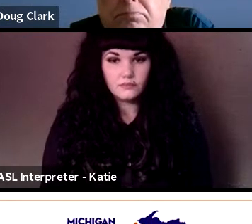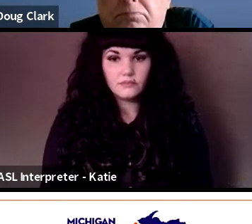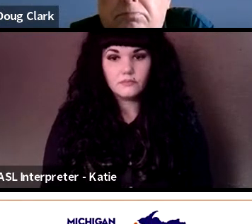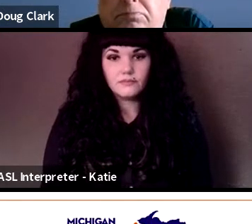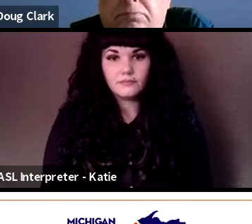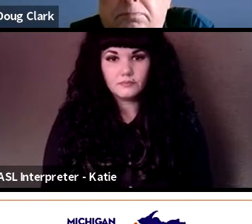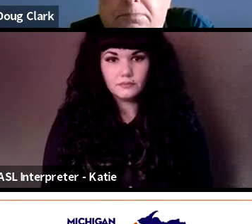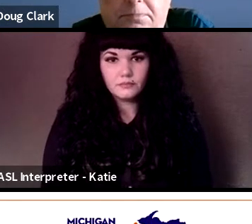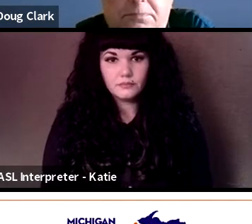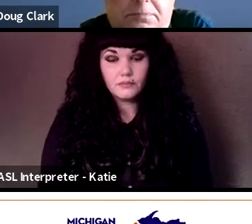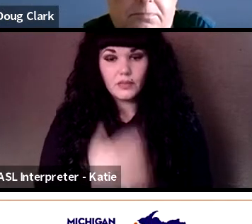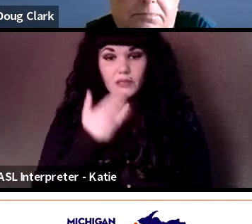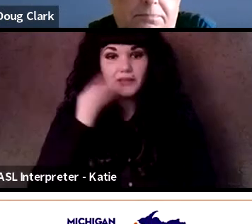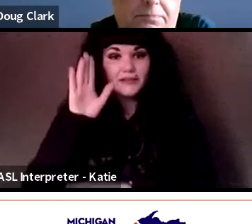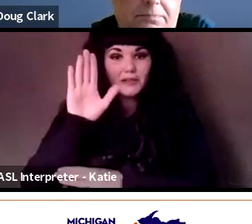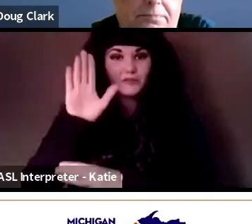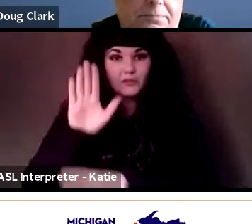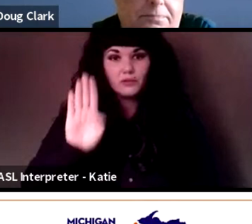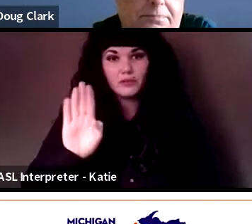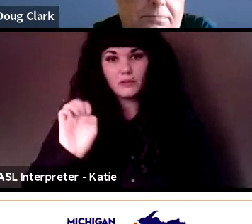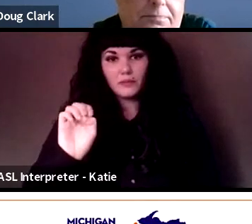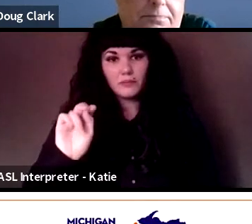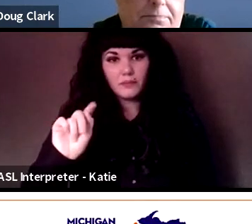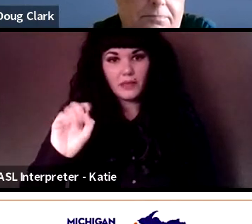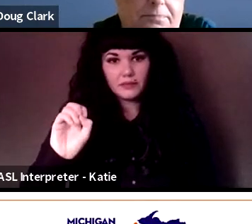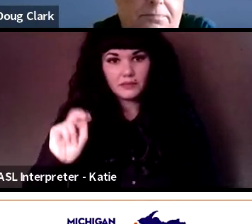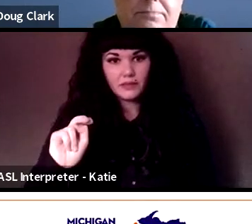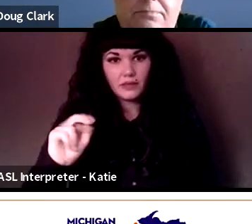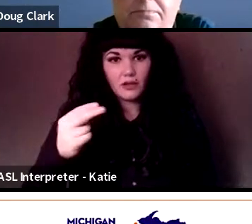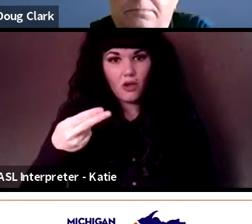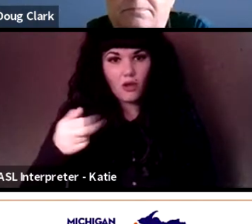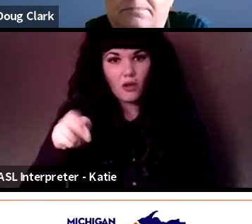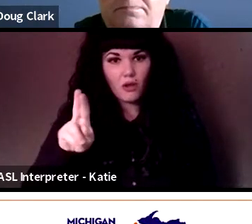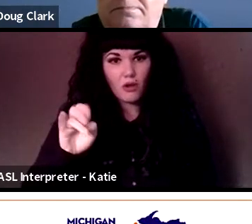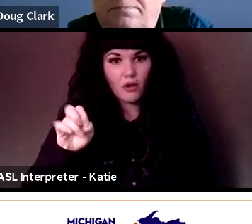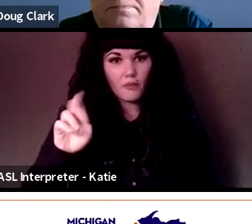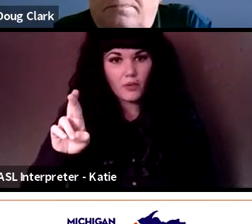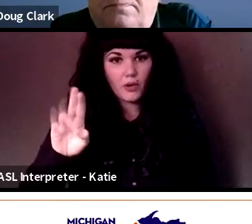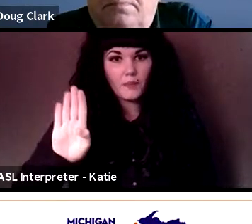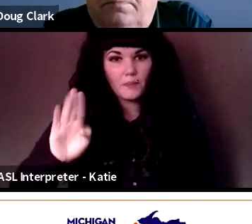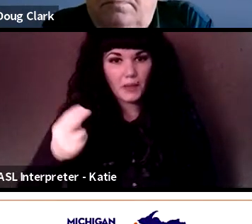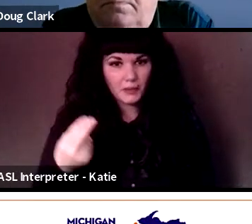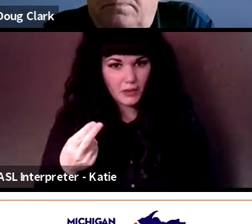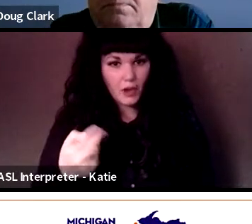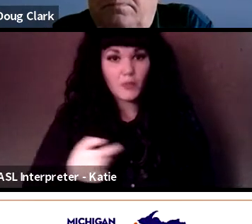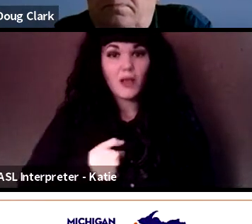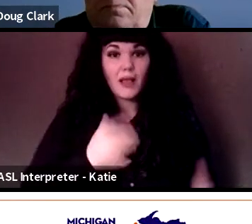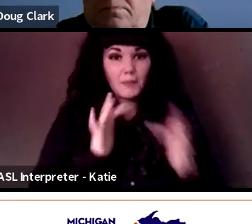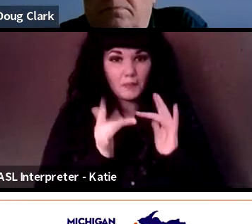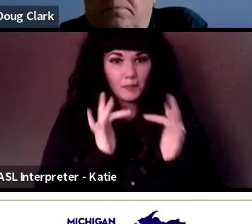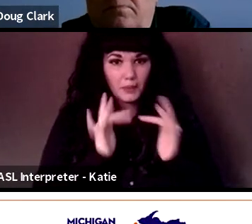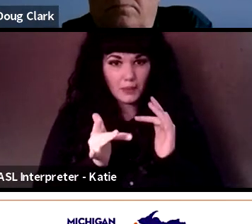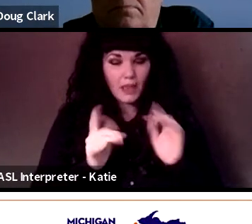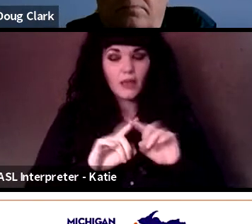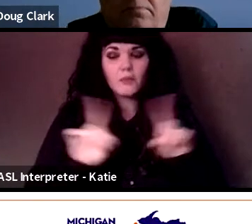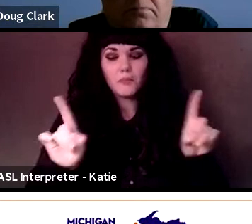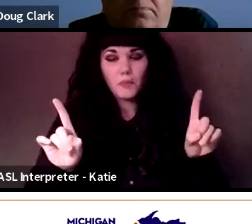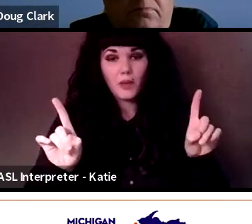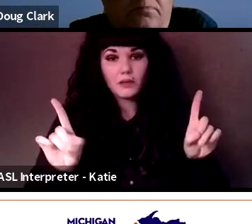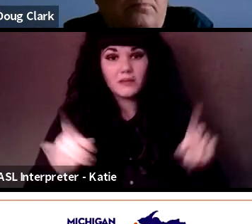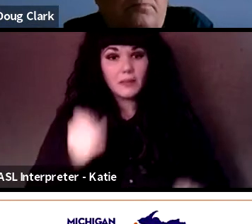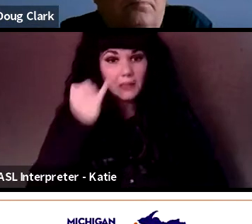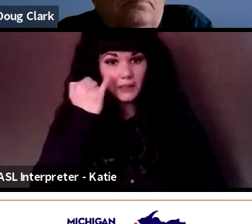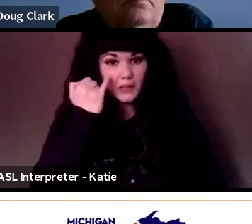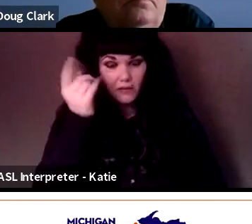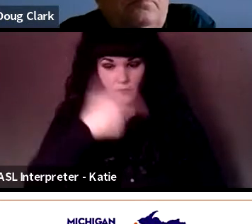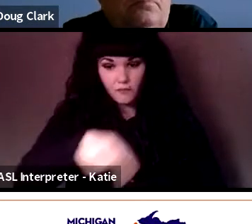Good afternoon, Benton Harbor. I am virtual, but I would like everyone to make their way to their seats if they